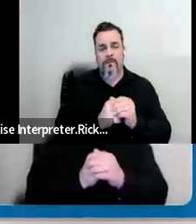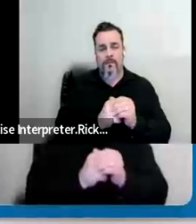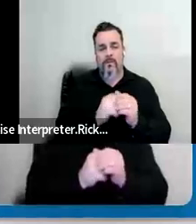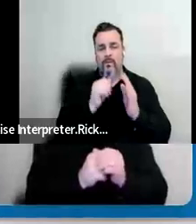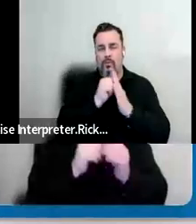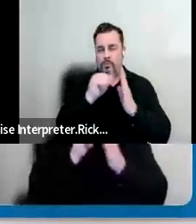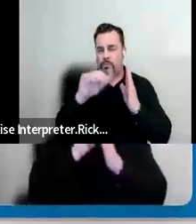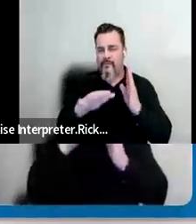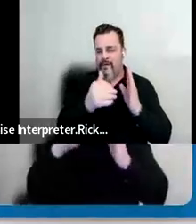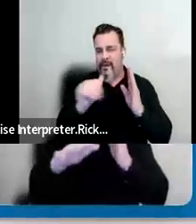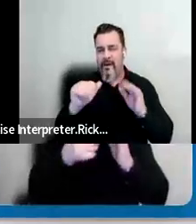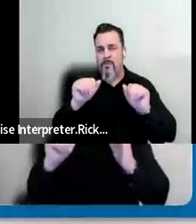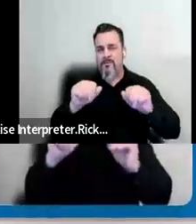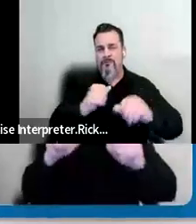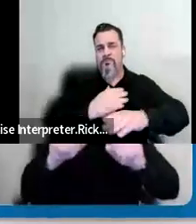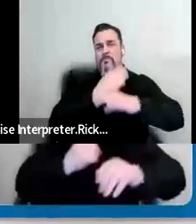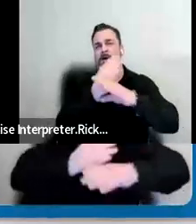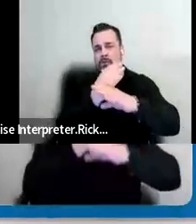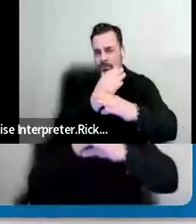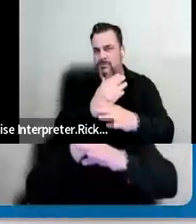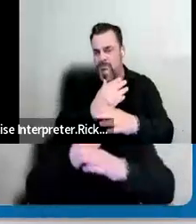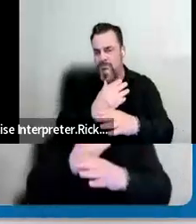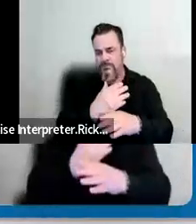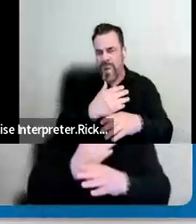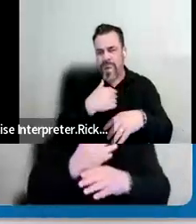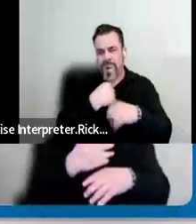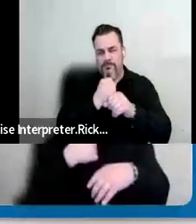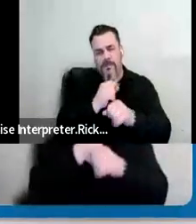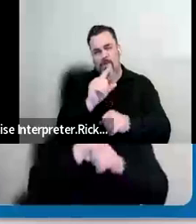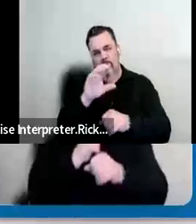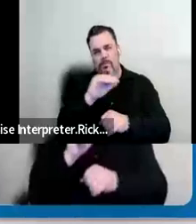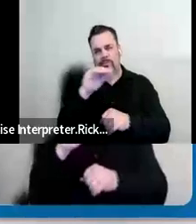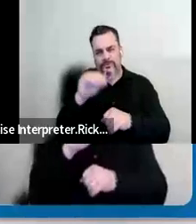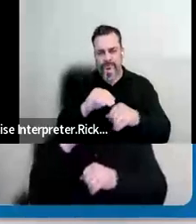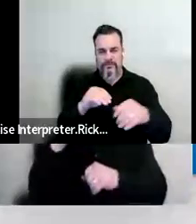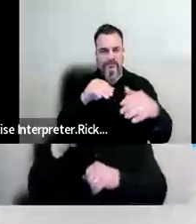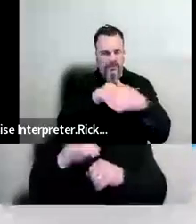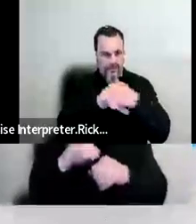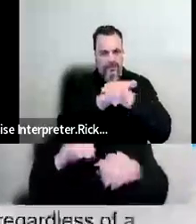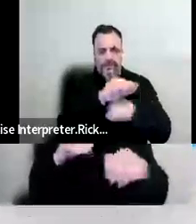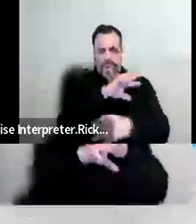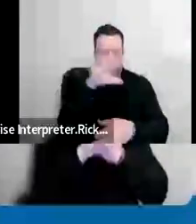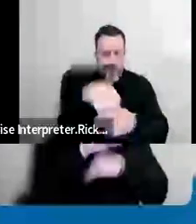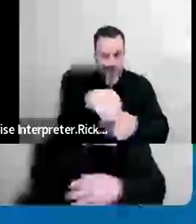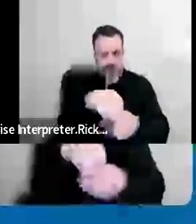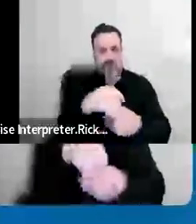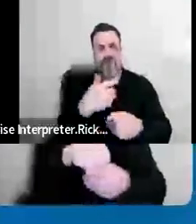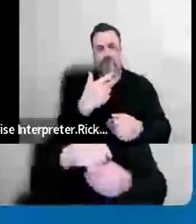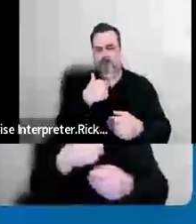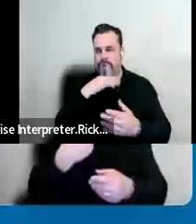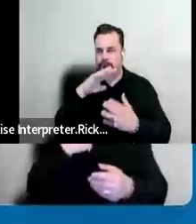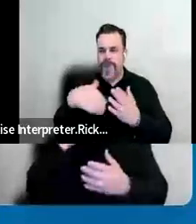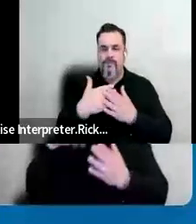removing any potential barriers to make that 100% accessible and inclusive to our entire